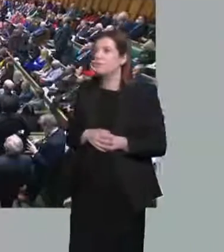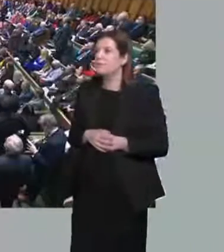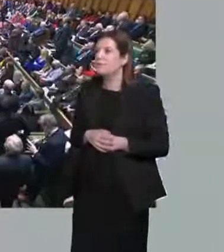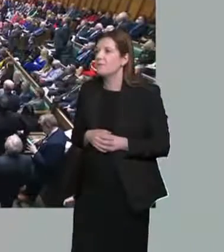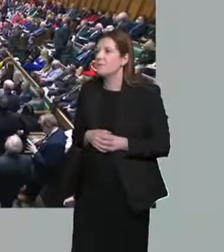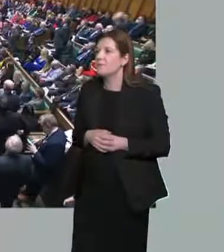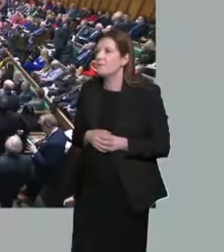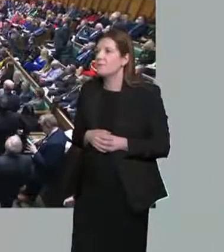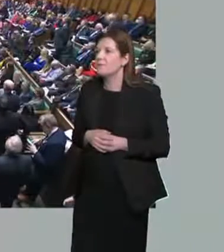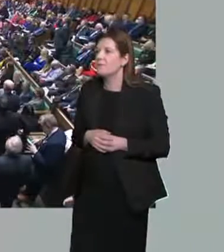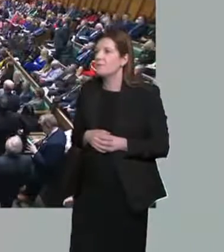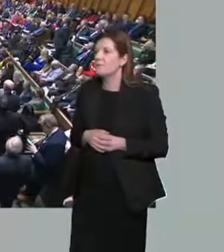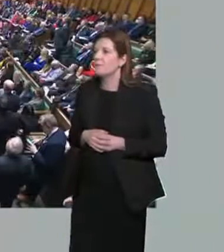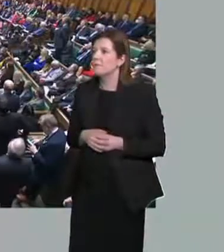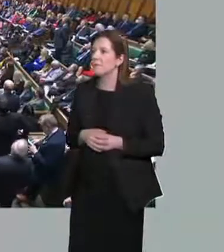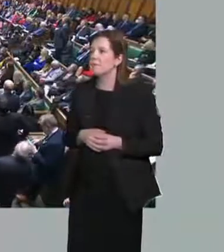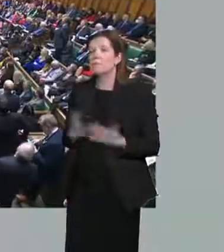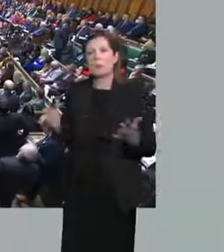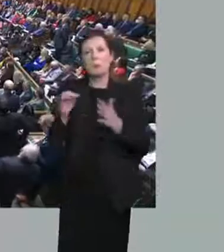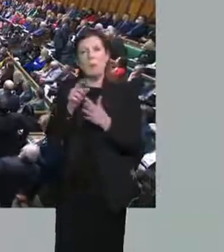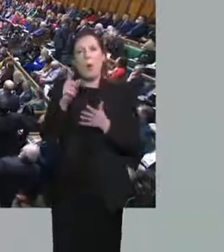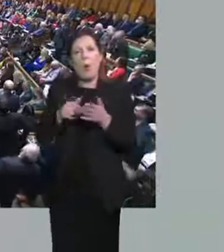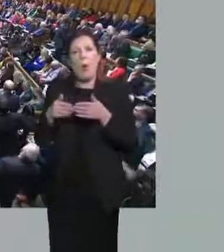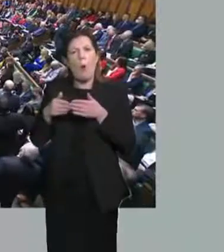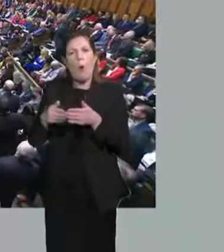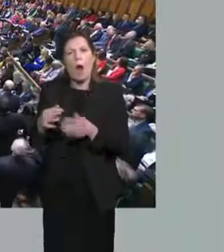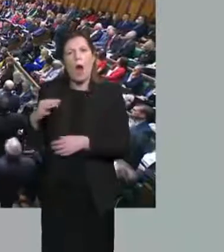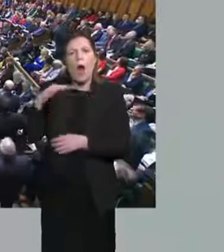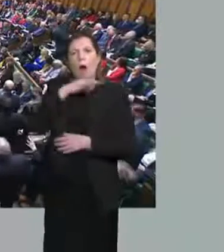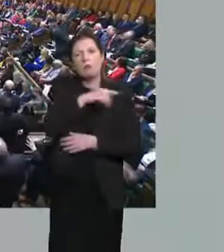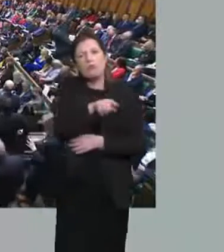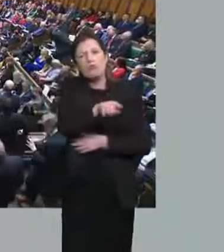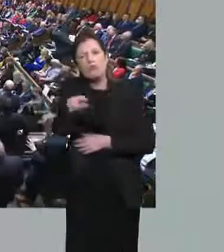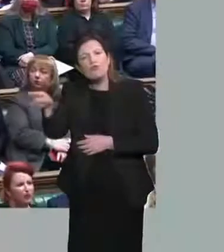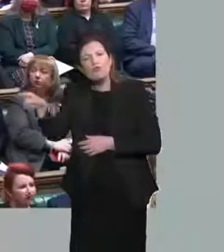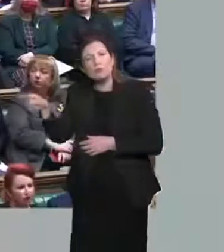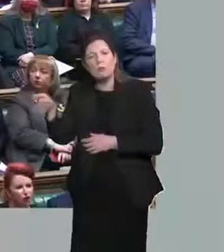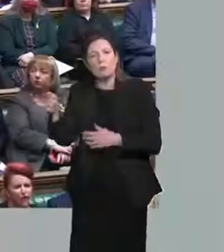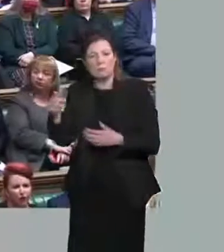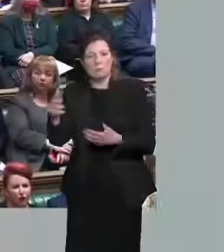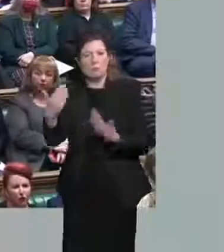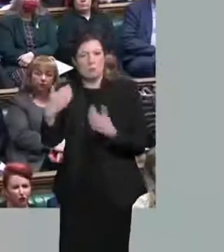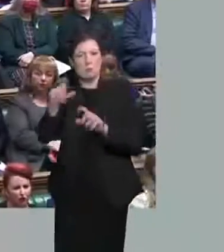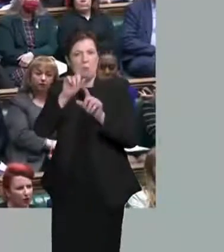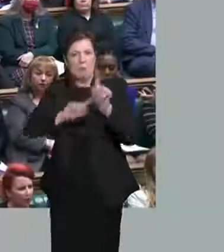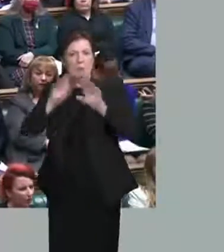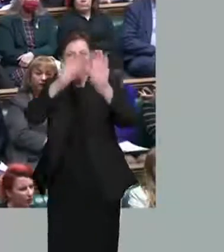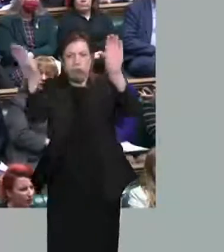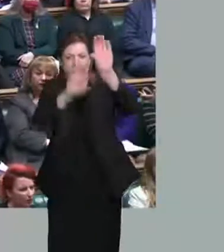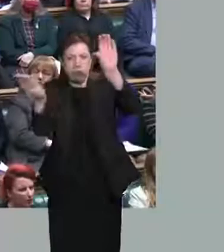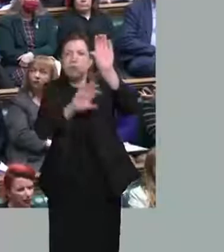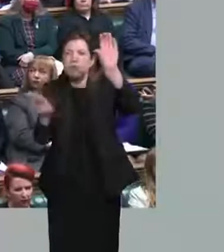800 British workers sacked over Zoom by P&O,